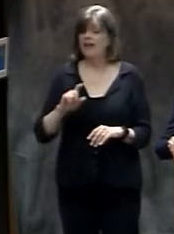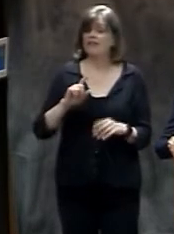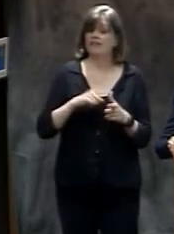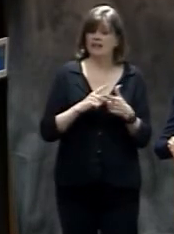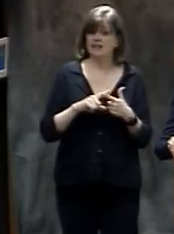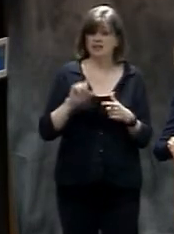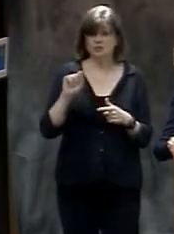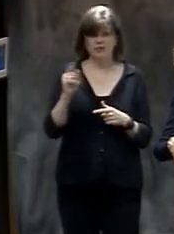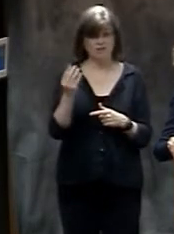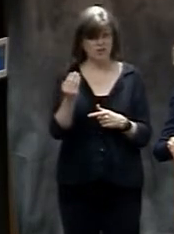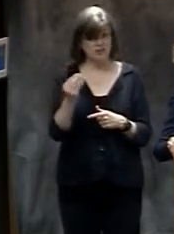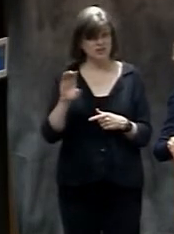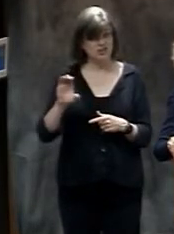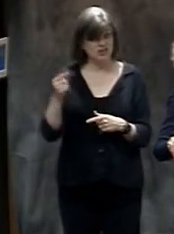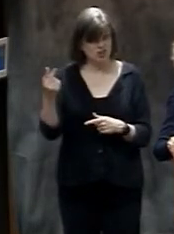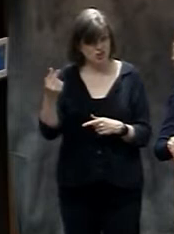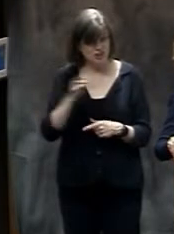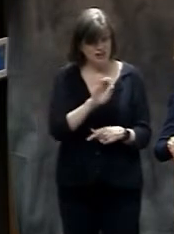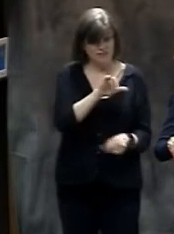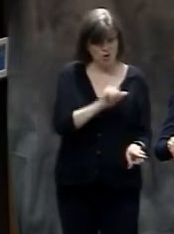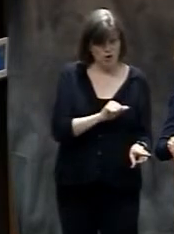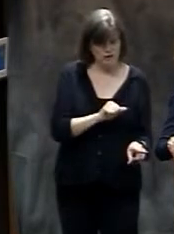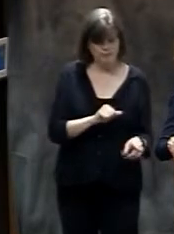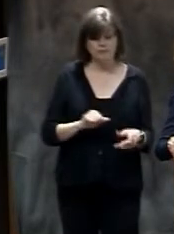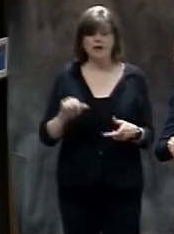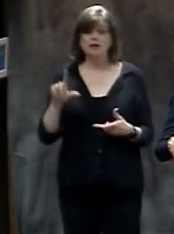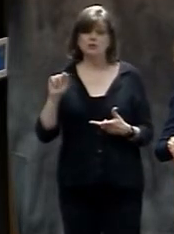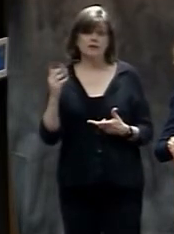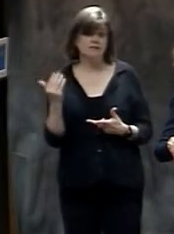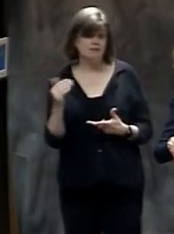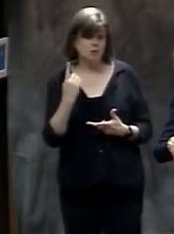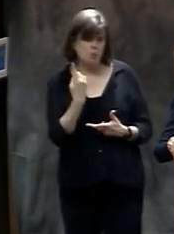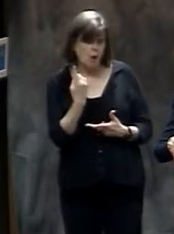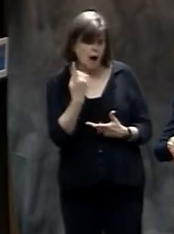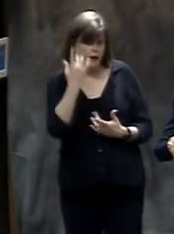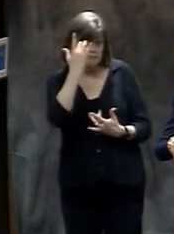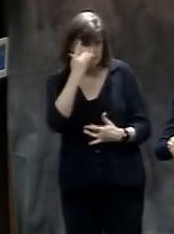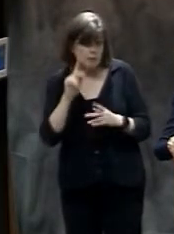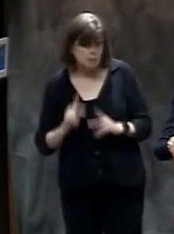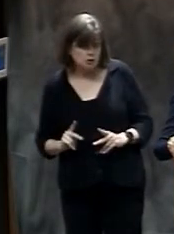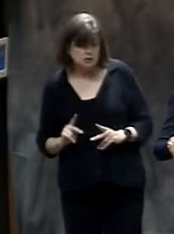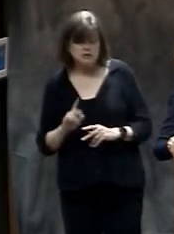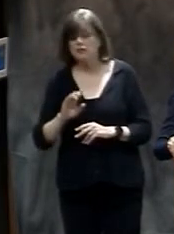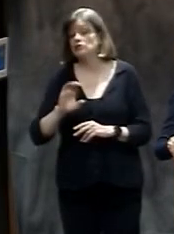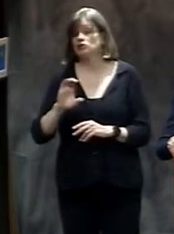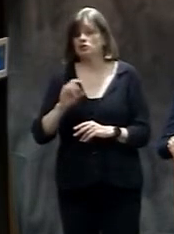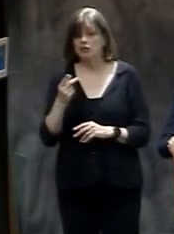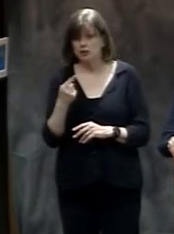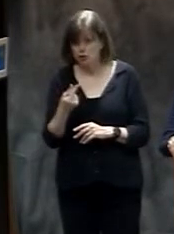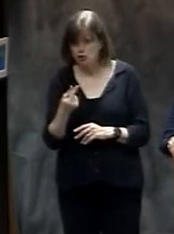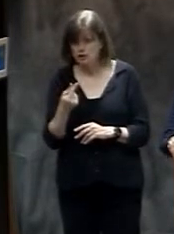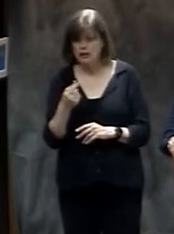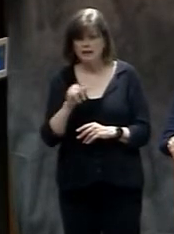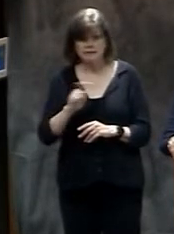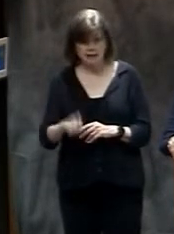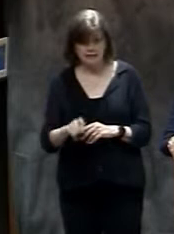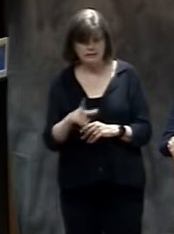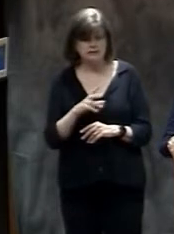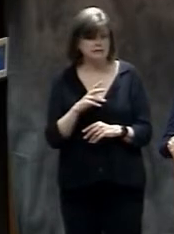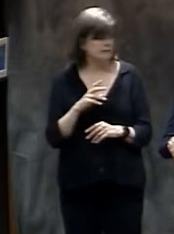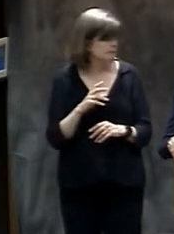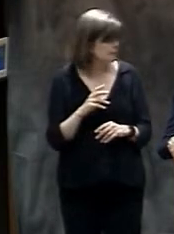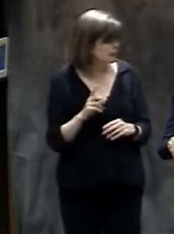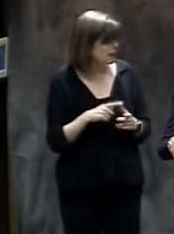Florida. 2015, we only saw 1 case of chikungunya in Texas and 1 case of dengue, but then look at 2016 with